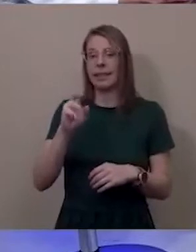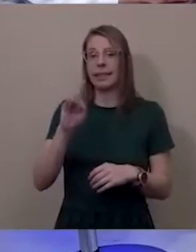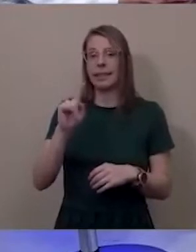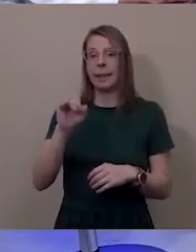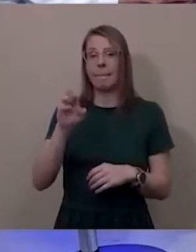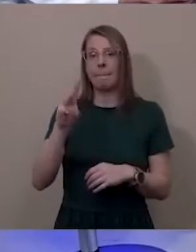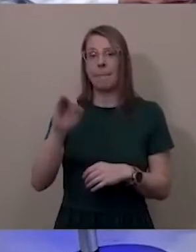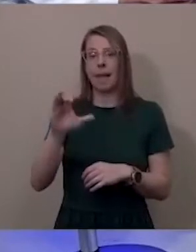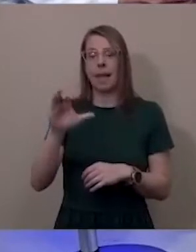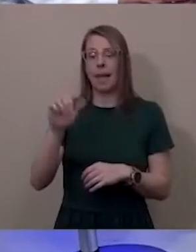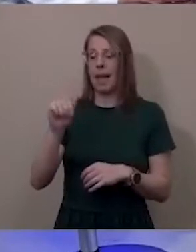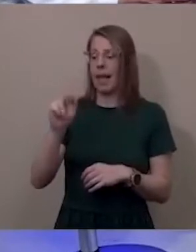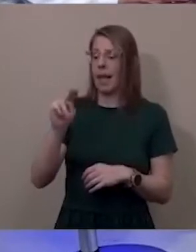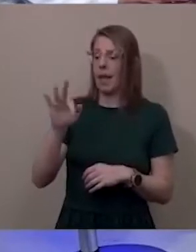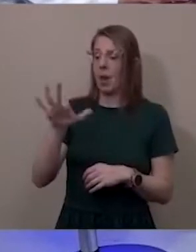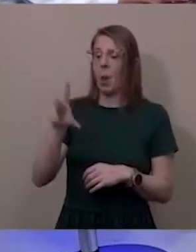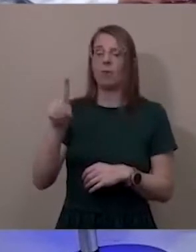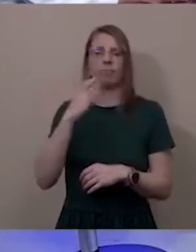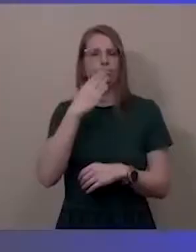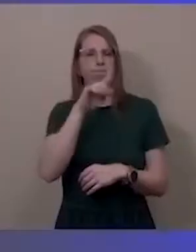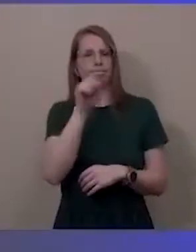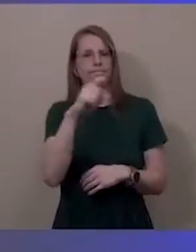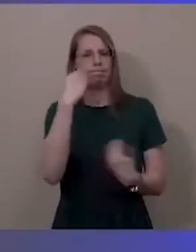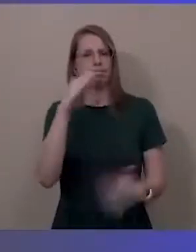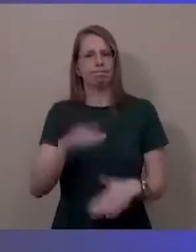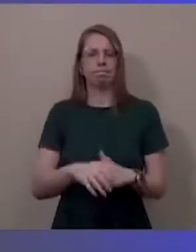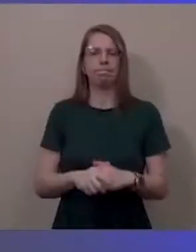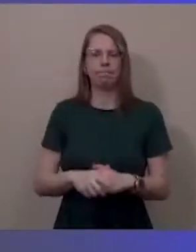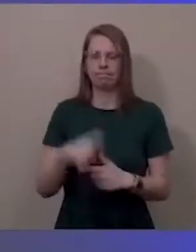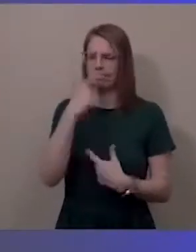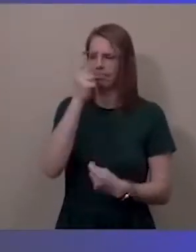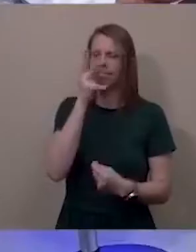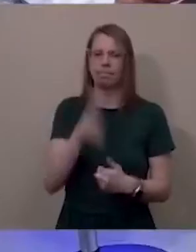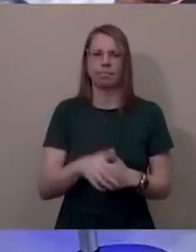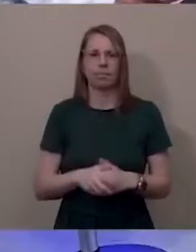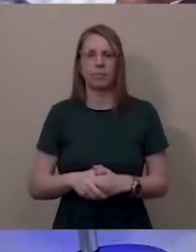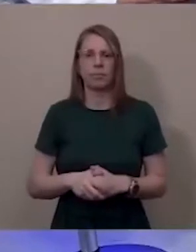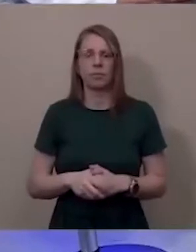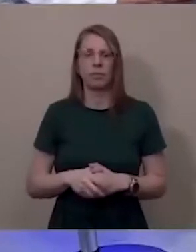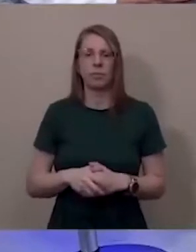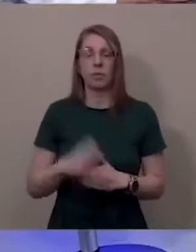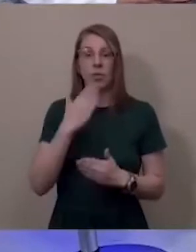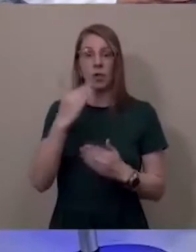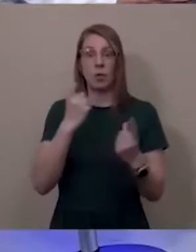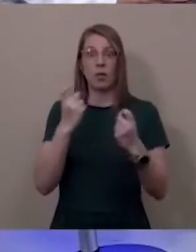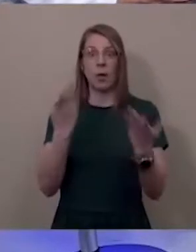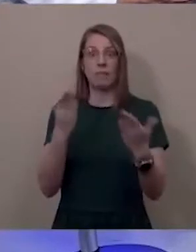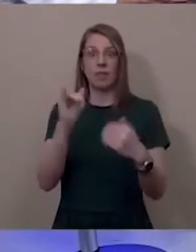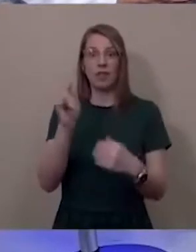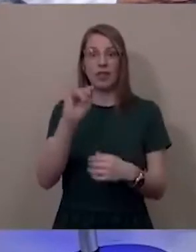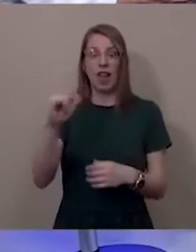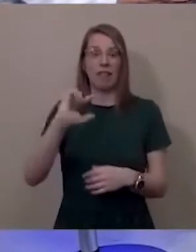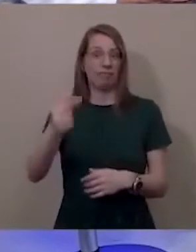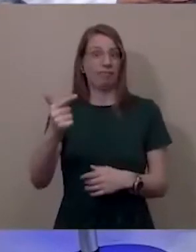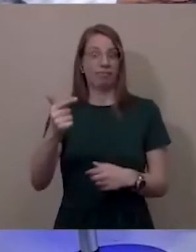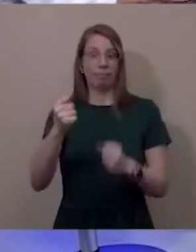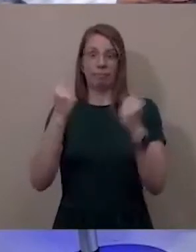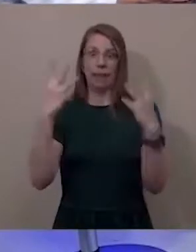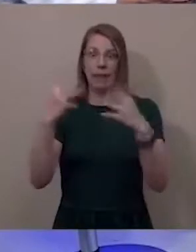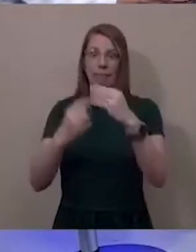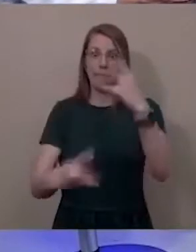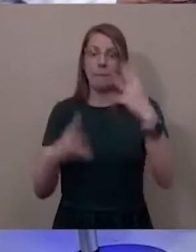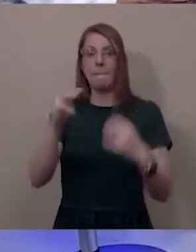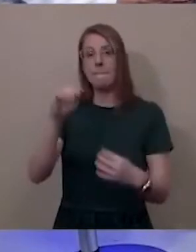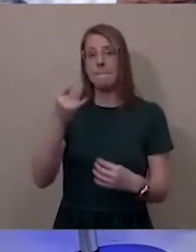a good question. I wonder if that'll help there, huh? No, yeah. Yeah, it'd be interesting. Yeah. Well, let's see what good questions are out there, Jill, 'cause I bet there are a bunch. Yeah, Maggie